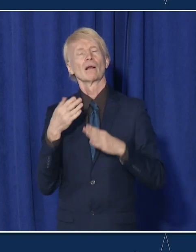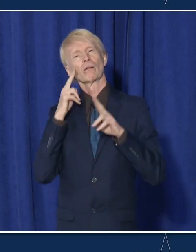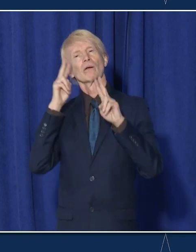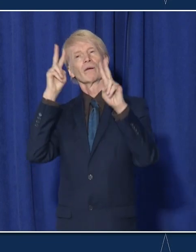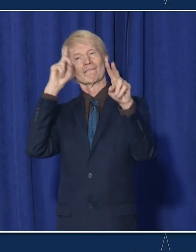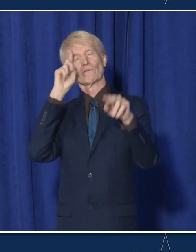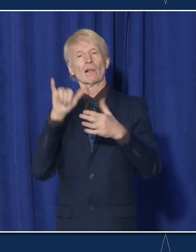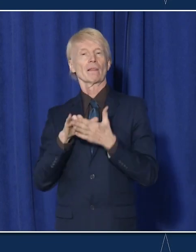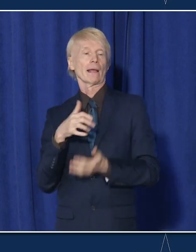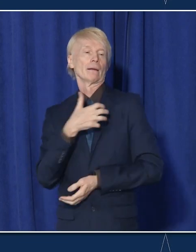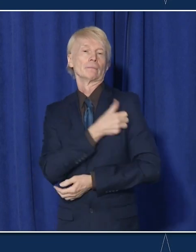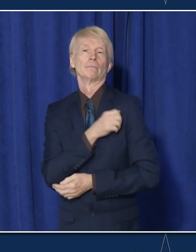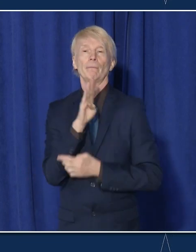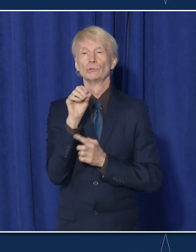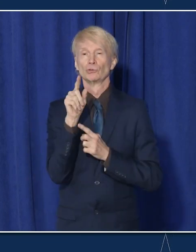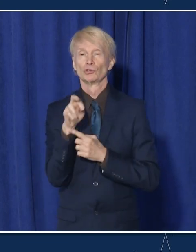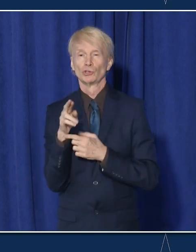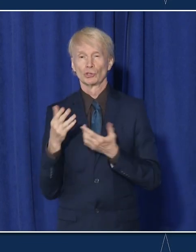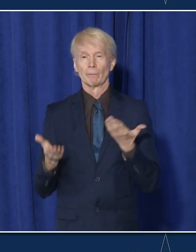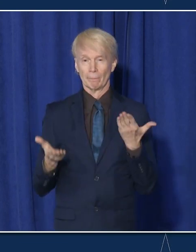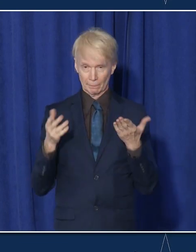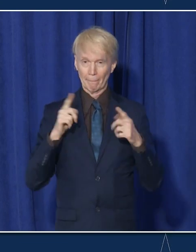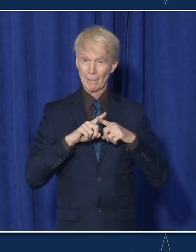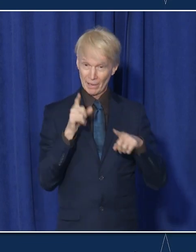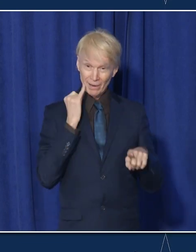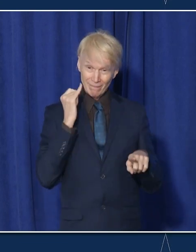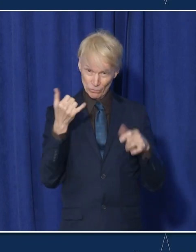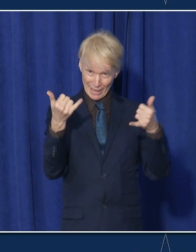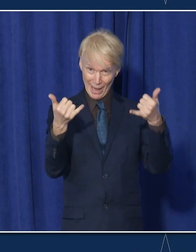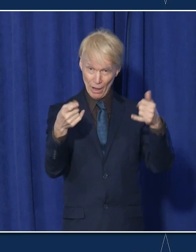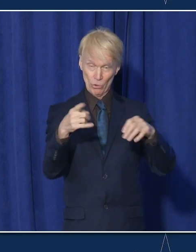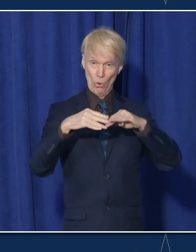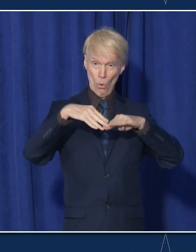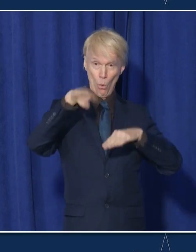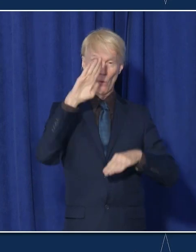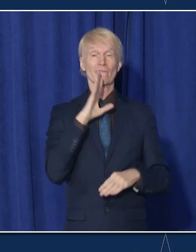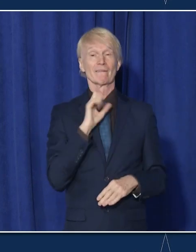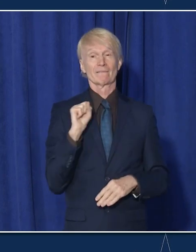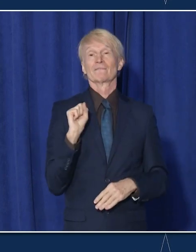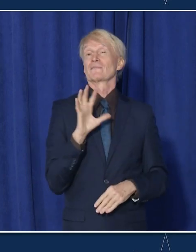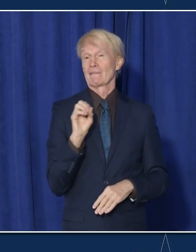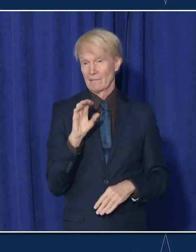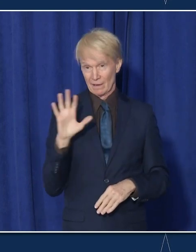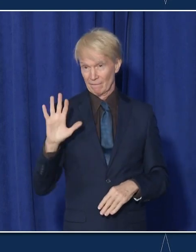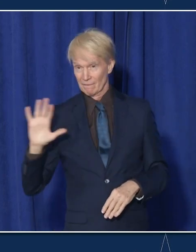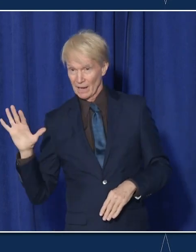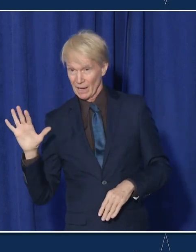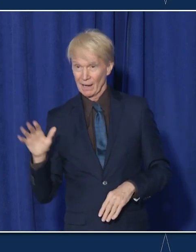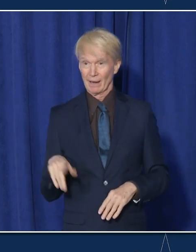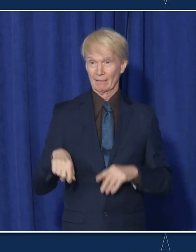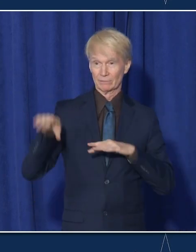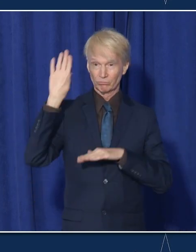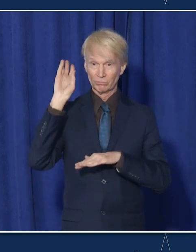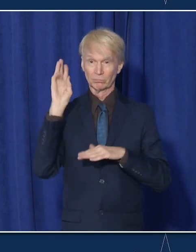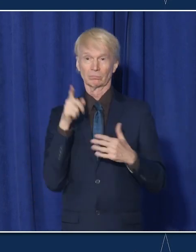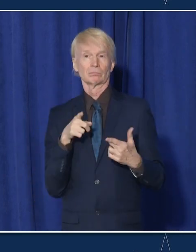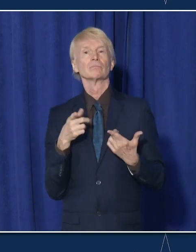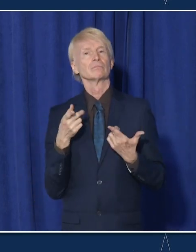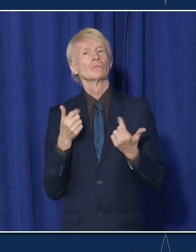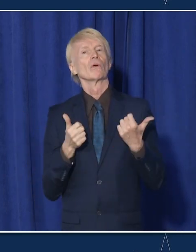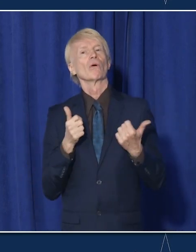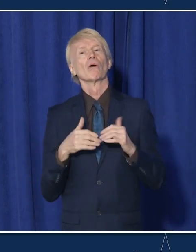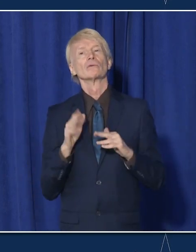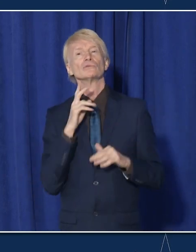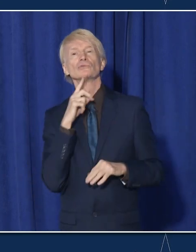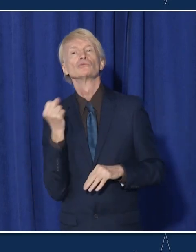over 65 or you're over 50 with an underlying condition, certainly if you're immunocompromised, I don't think there's a downside. There's not a safety concern.